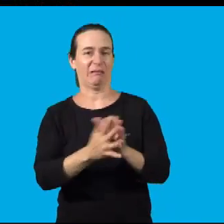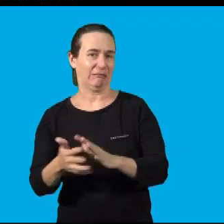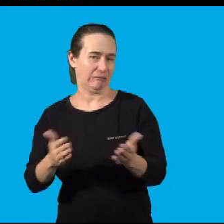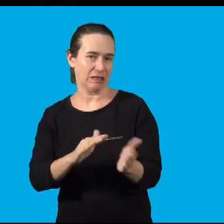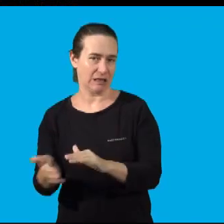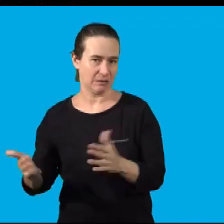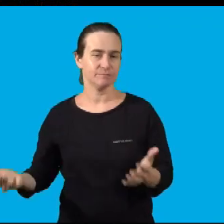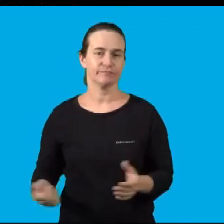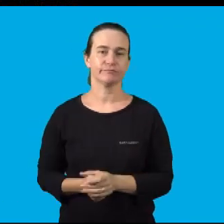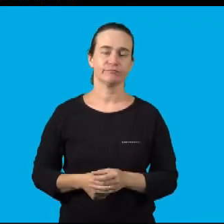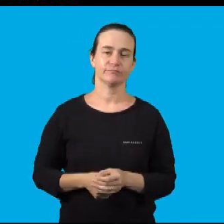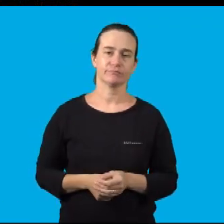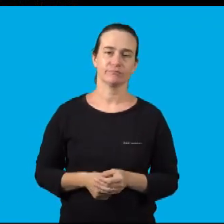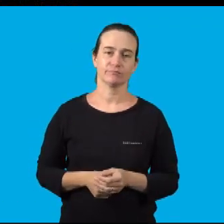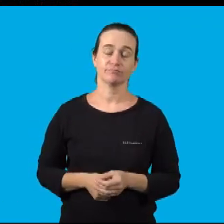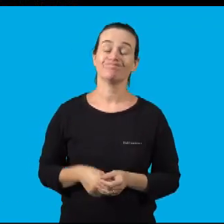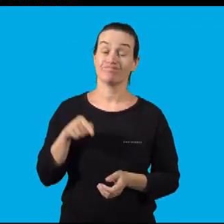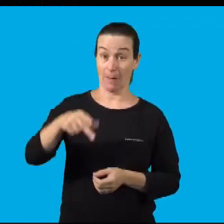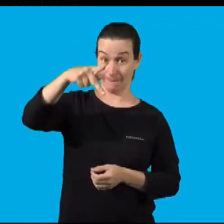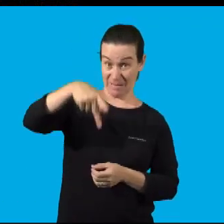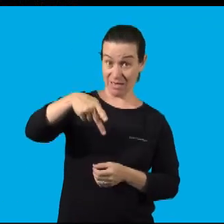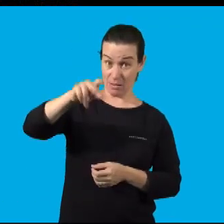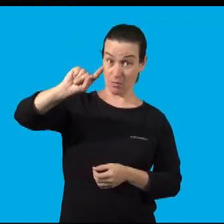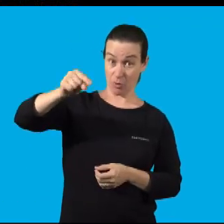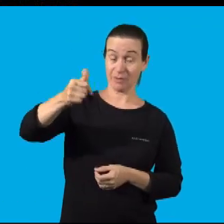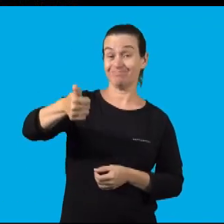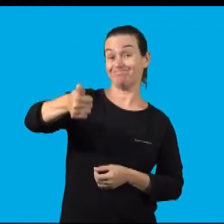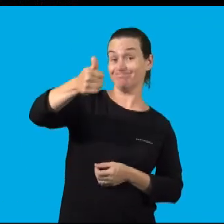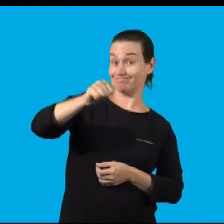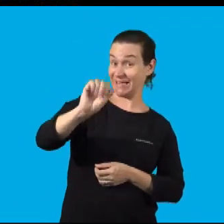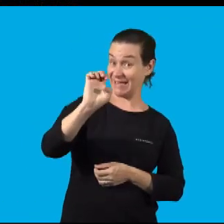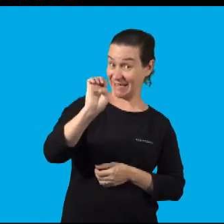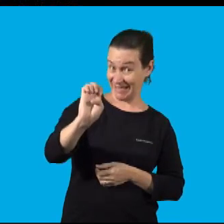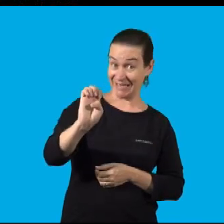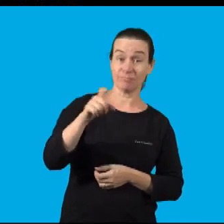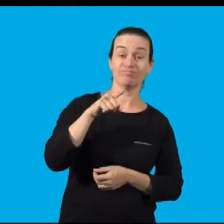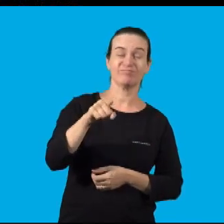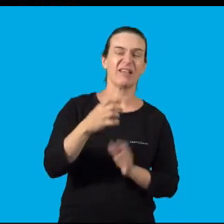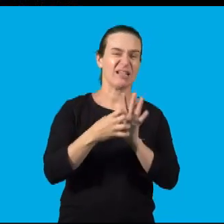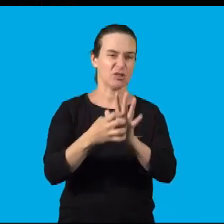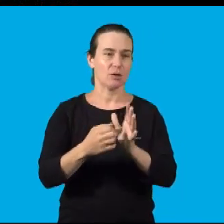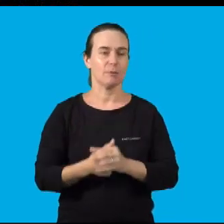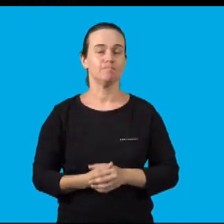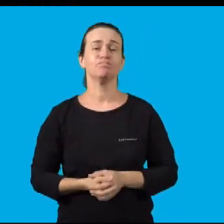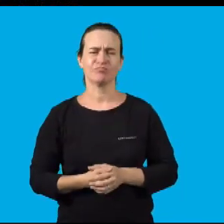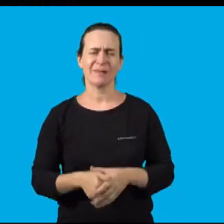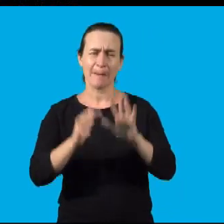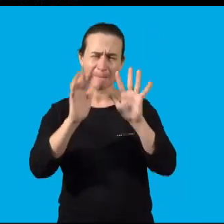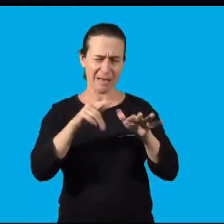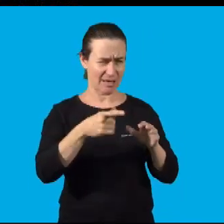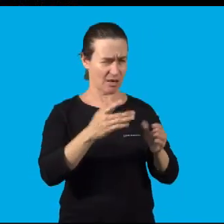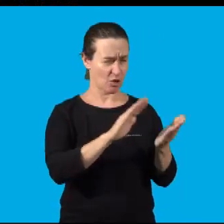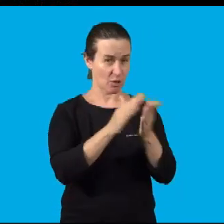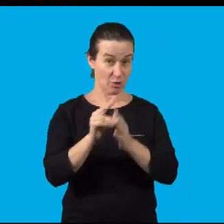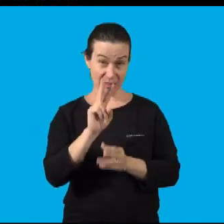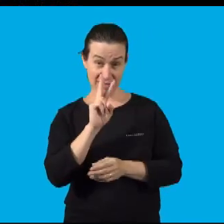So now we are discussing him as a tragic hero. Now we're explaining. Many in the community see John as